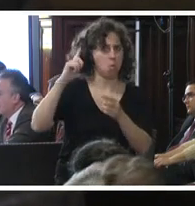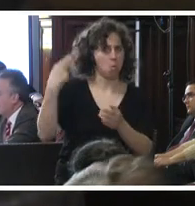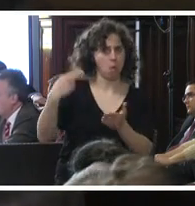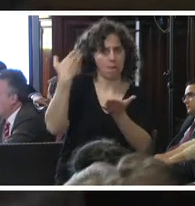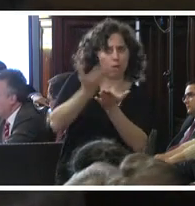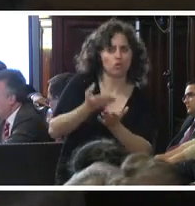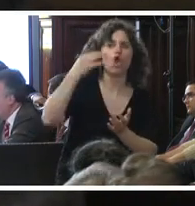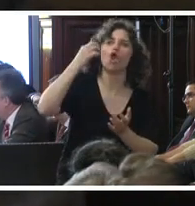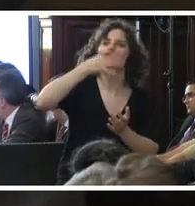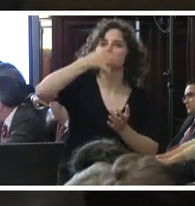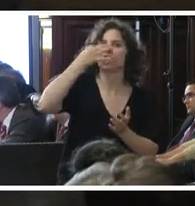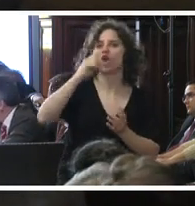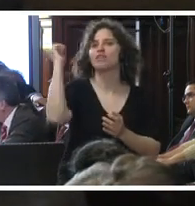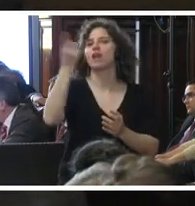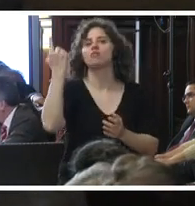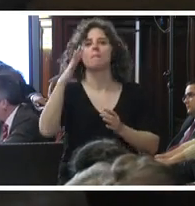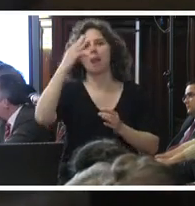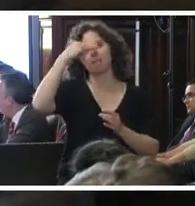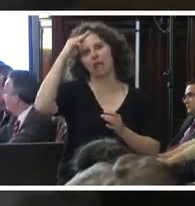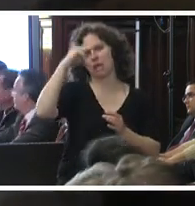Consejo Internacional para México. Gracias.